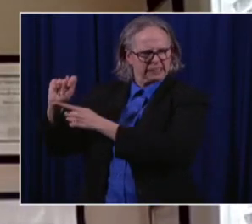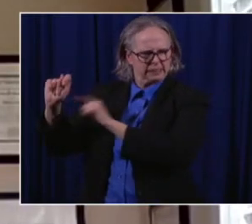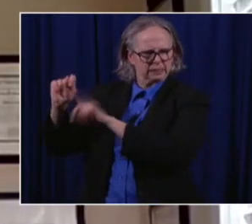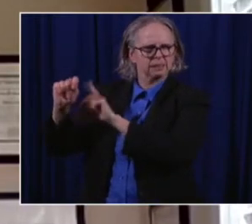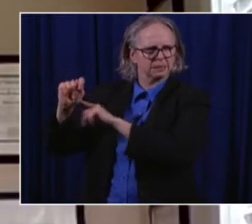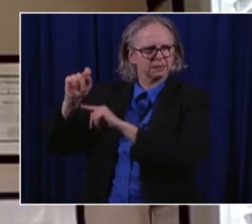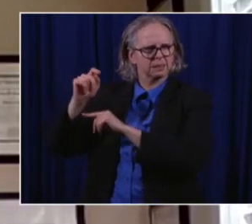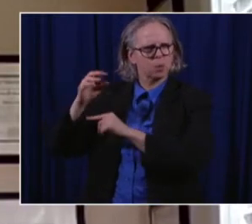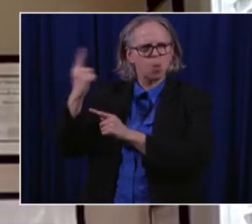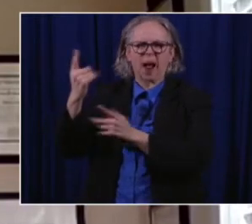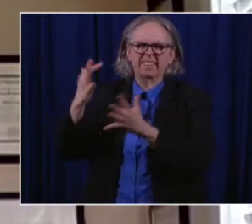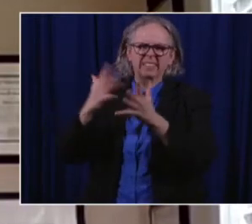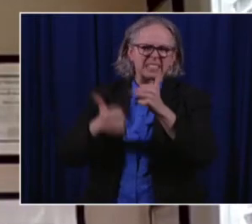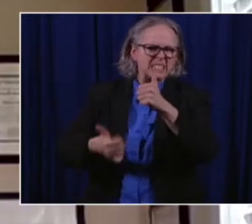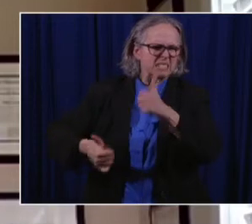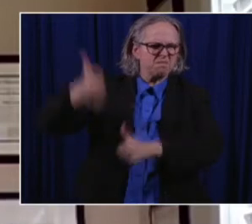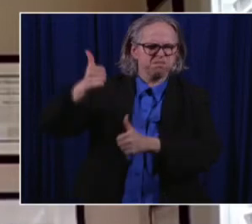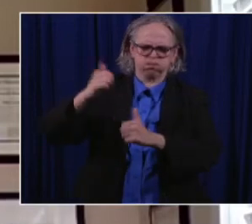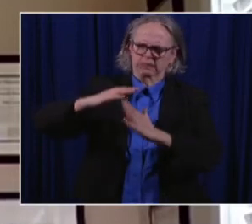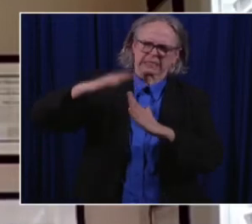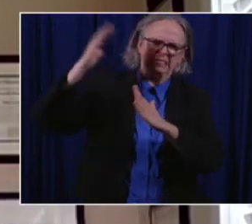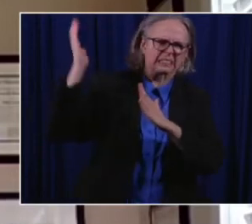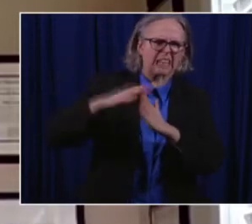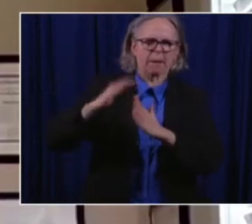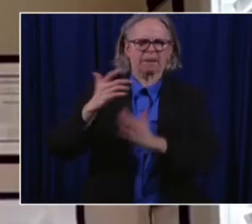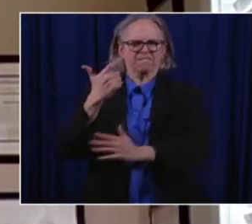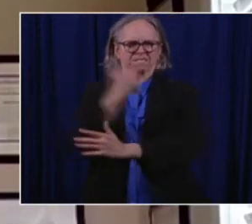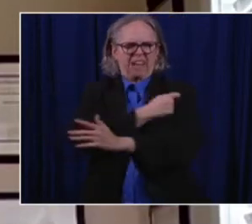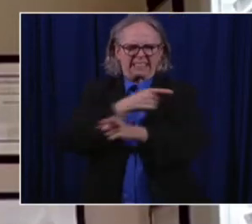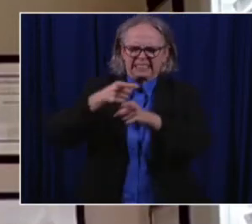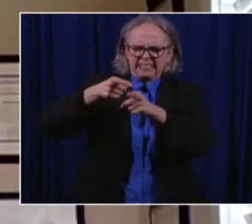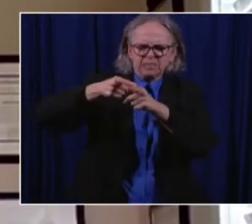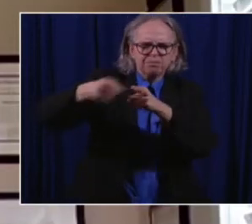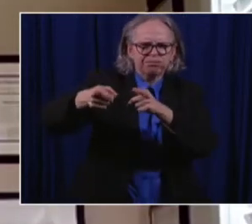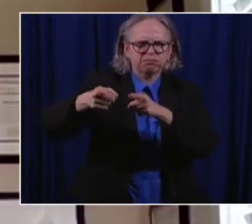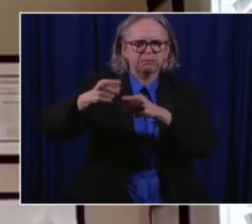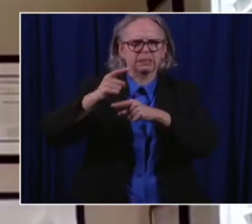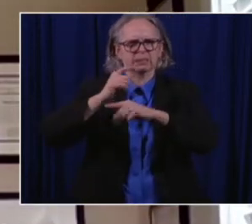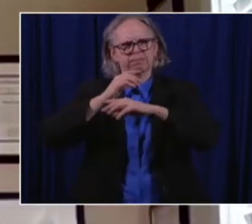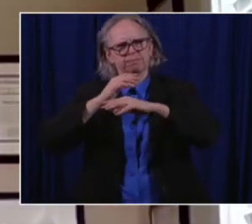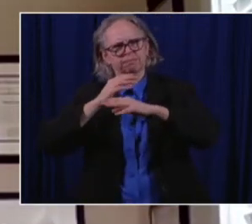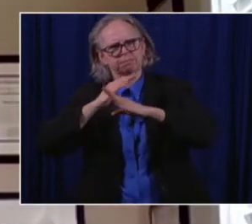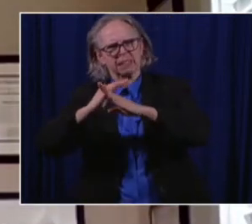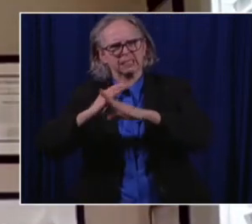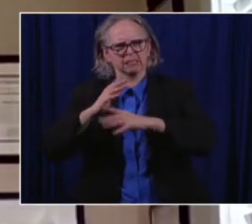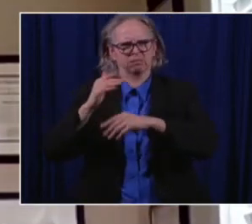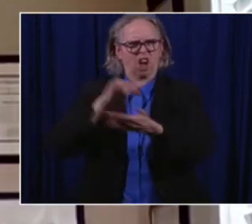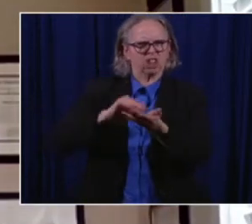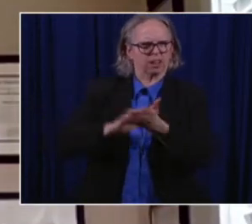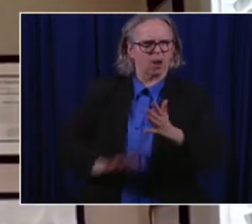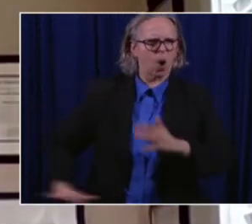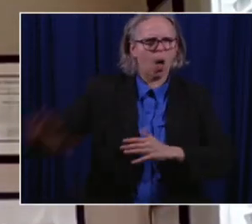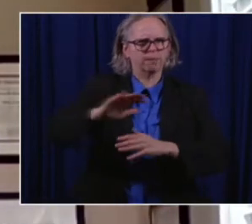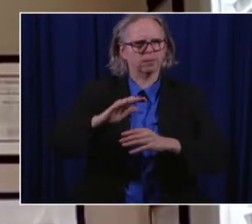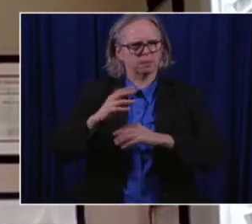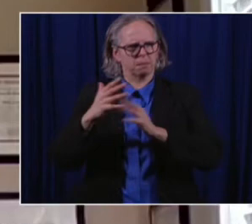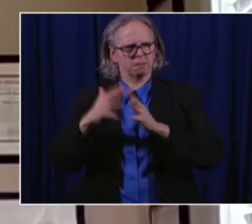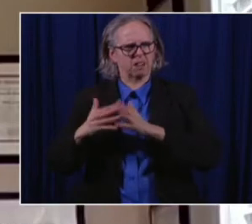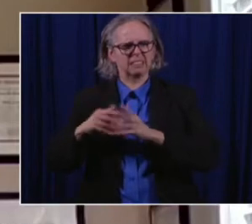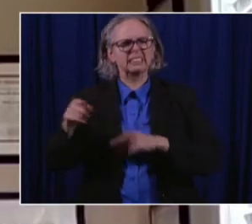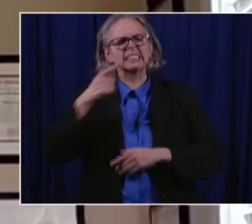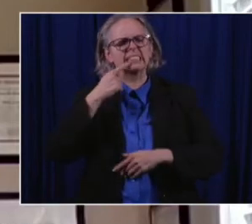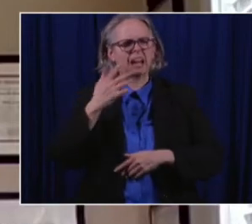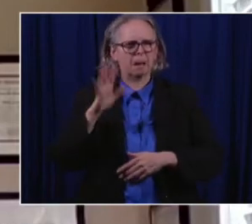really serious side effects from vaccines are usually evident within about 6 to 8 weeks of the administration of a